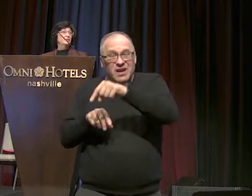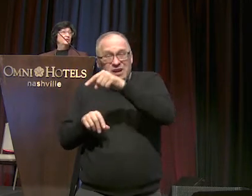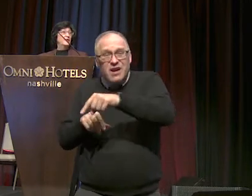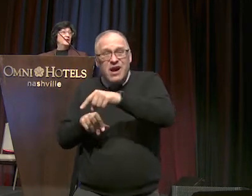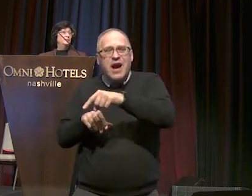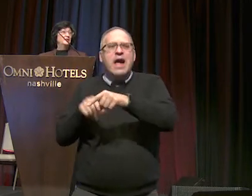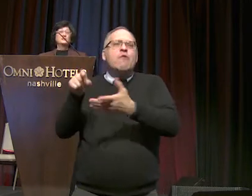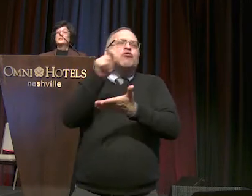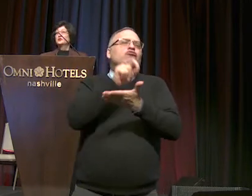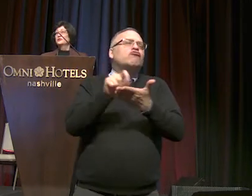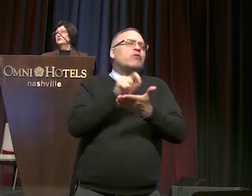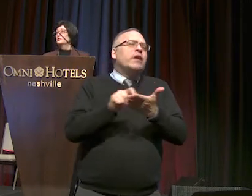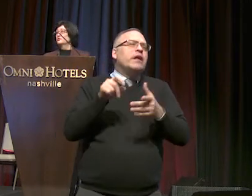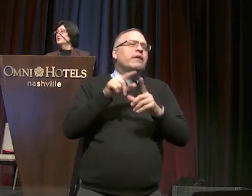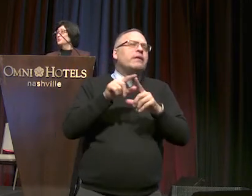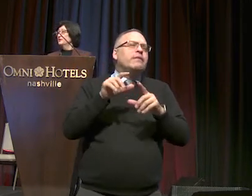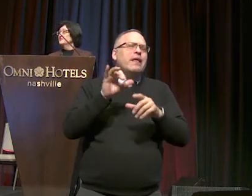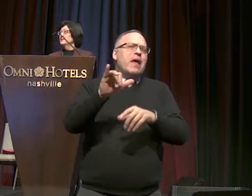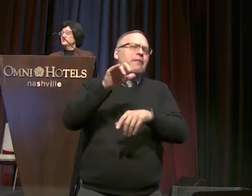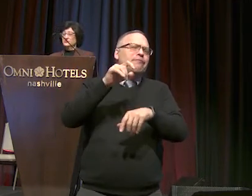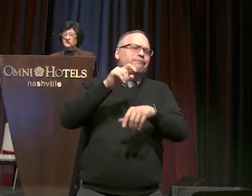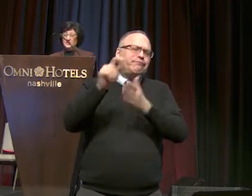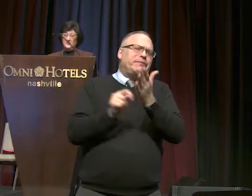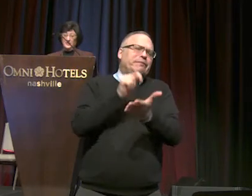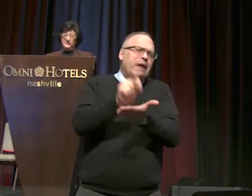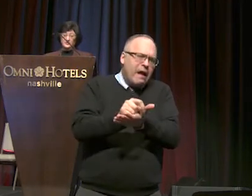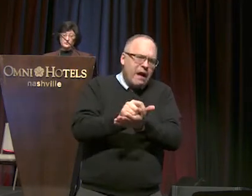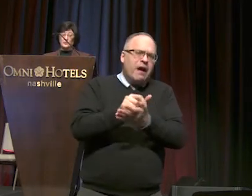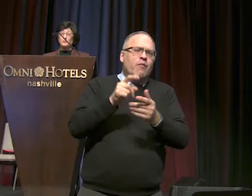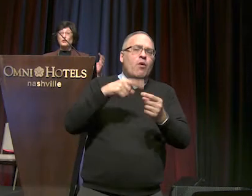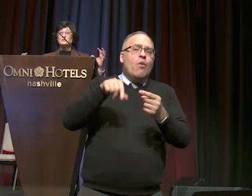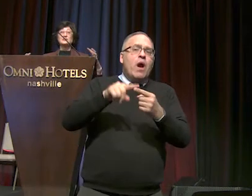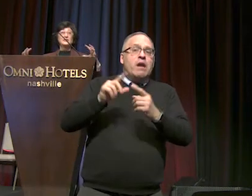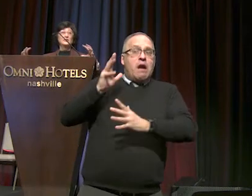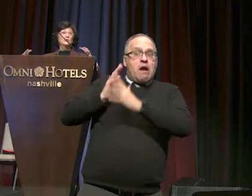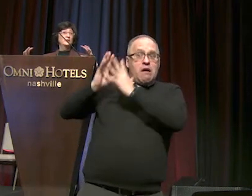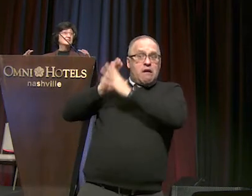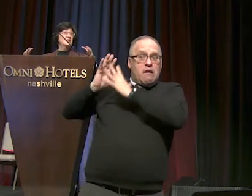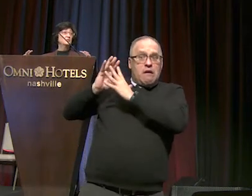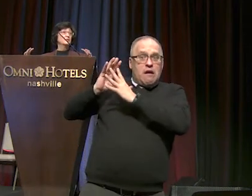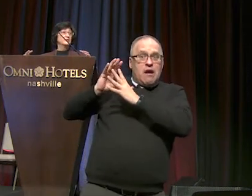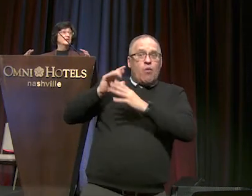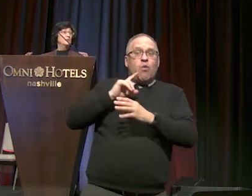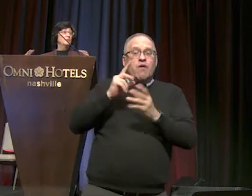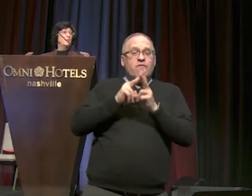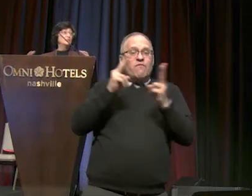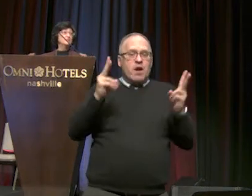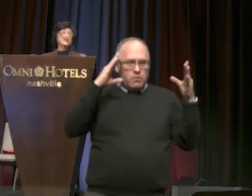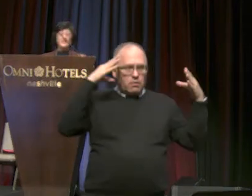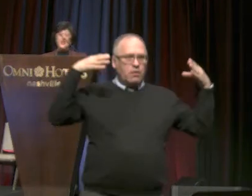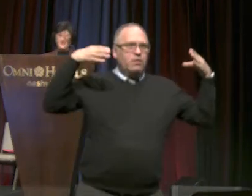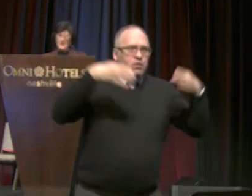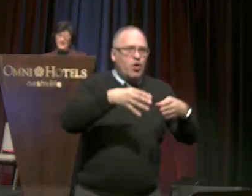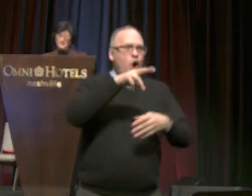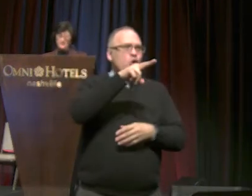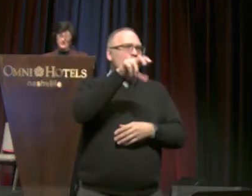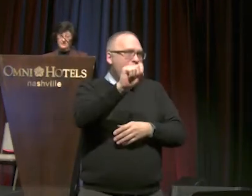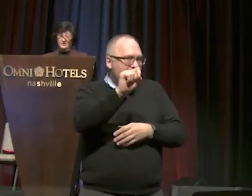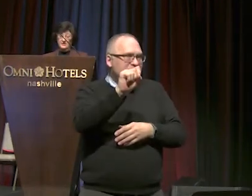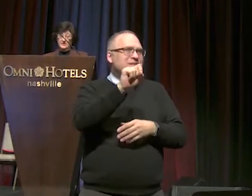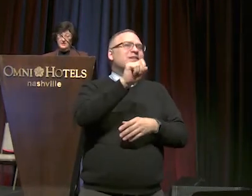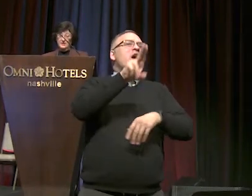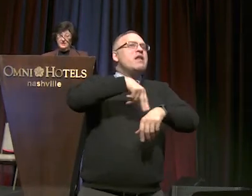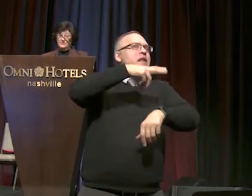time when the United Methodist Church, or its predecessor denominations, were mostly US-centric, mostly